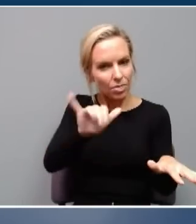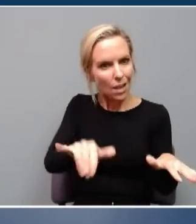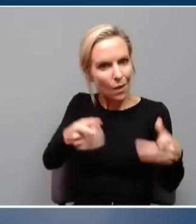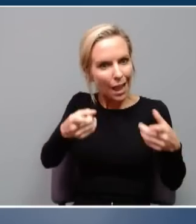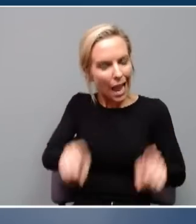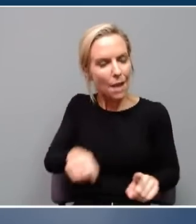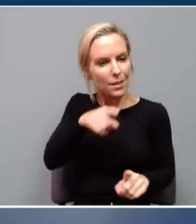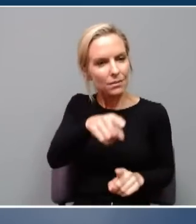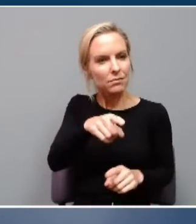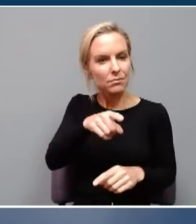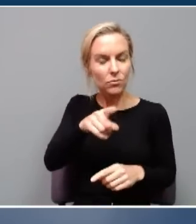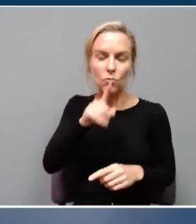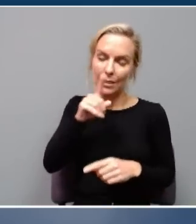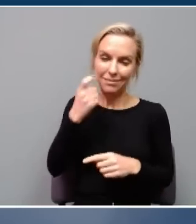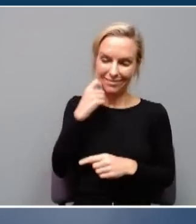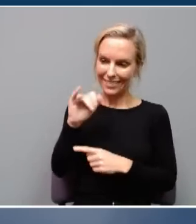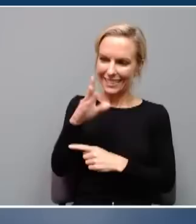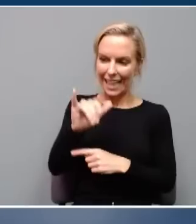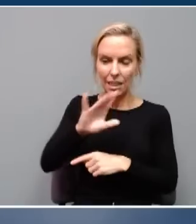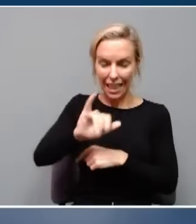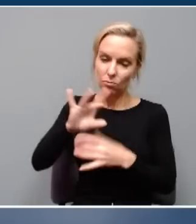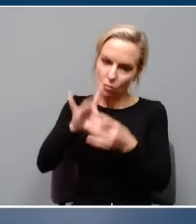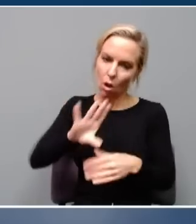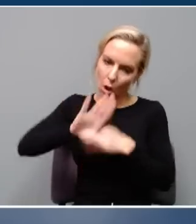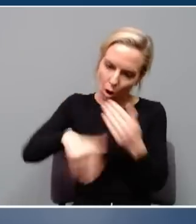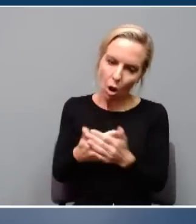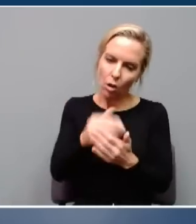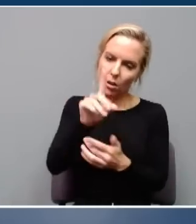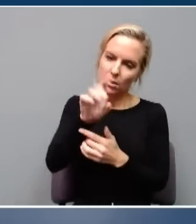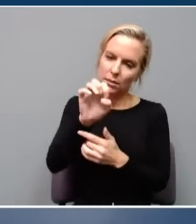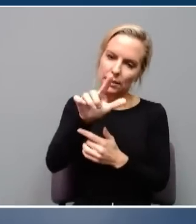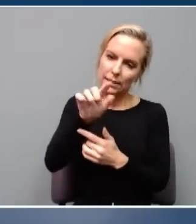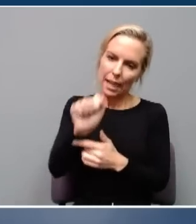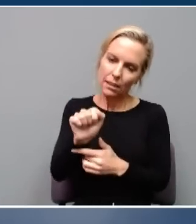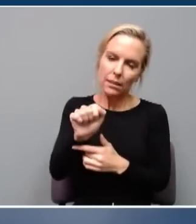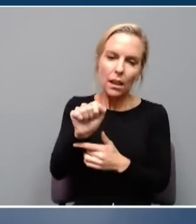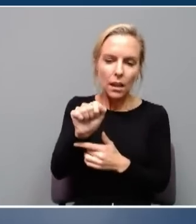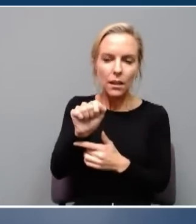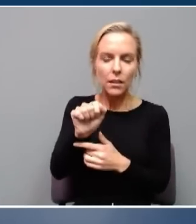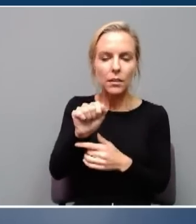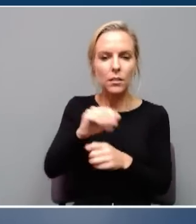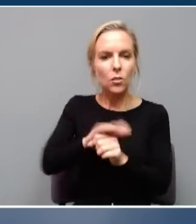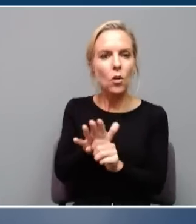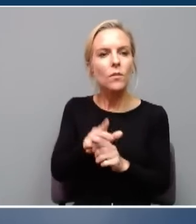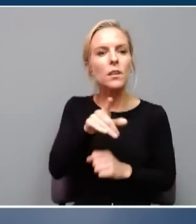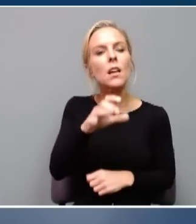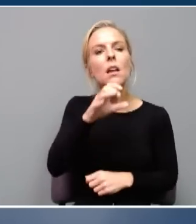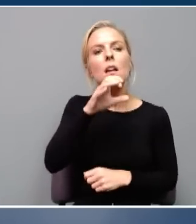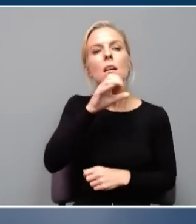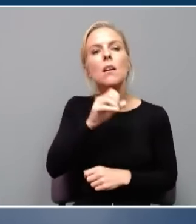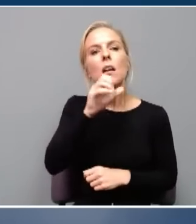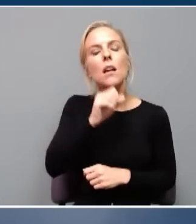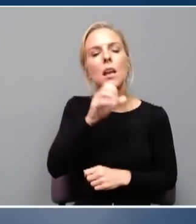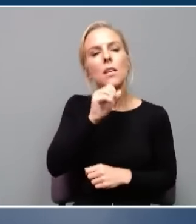Delta variant. And then finally, another way to look at that is the age distribution of COVID-19